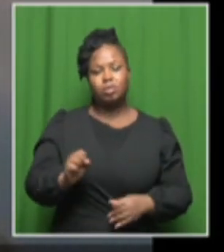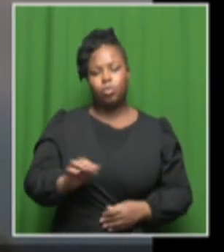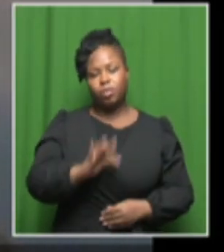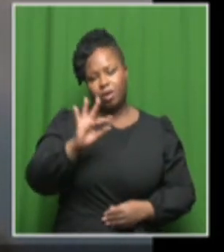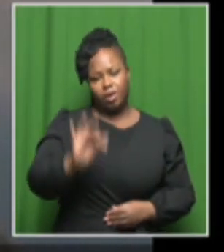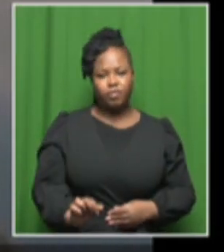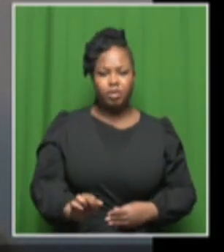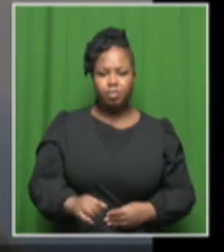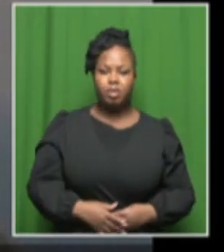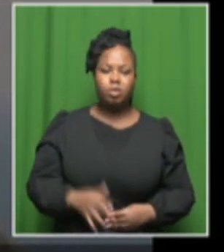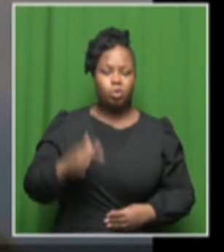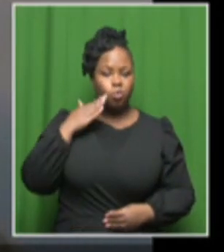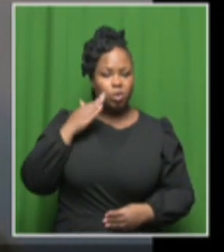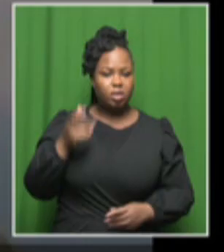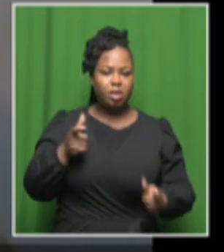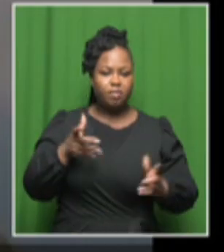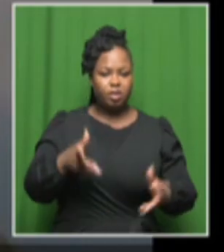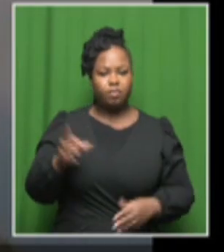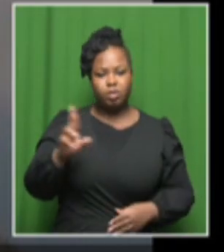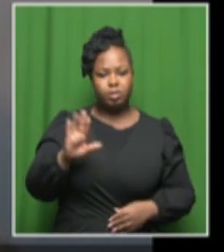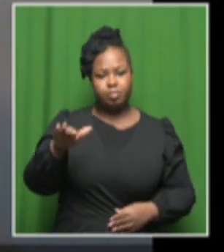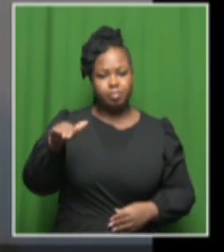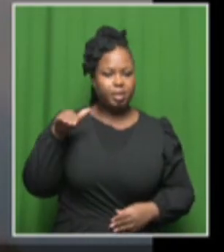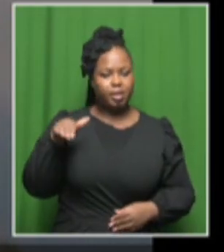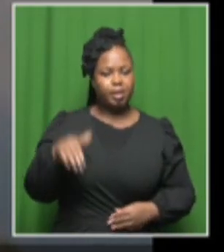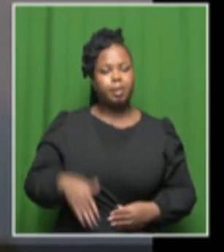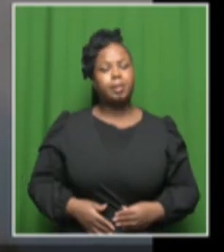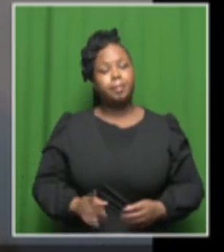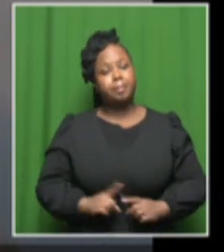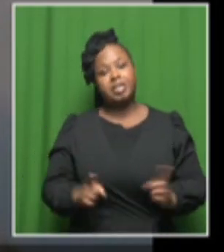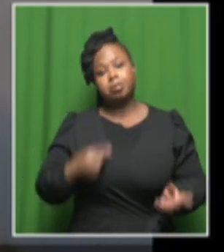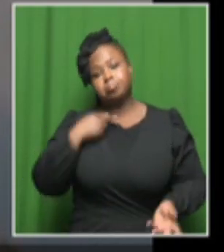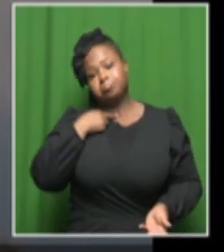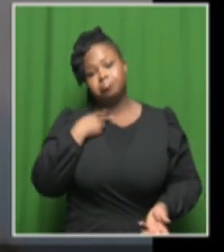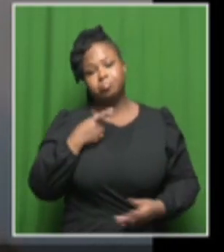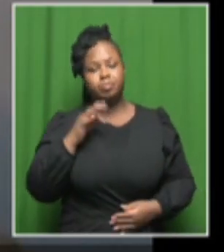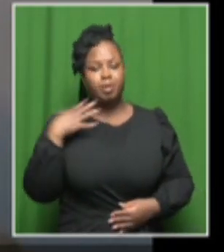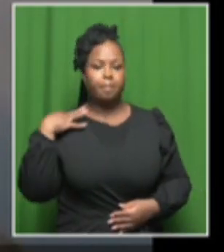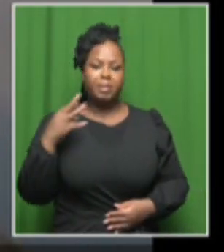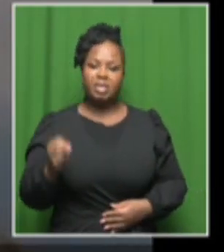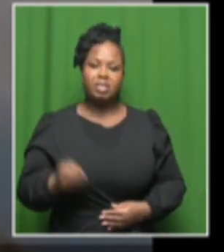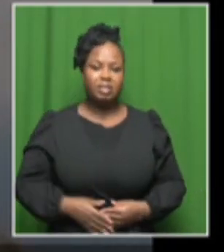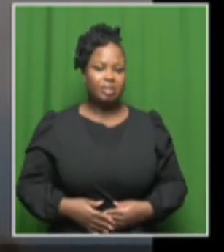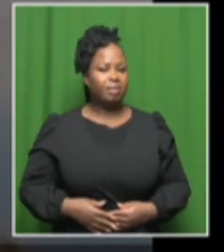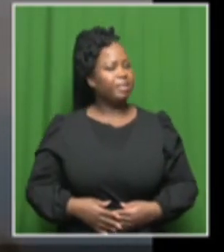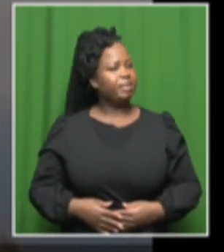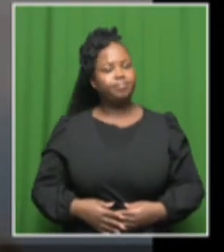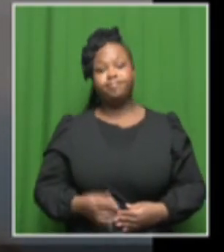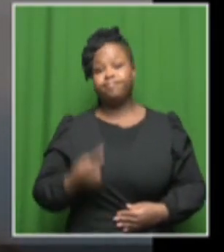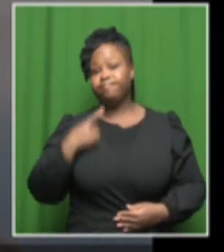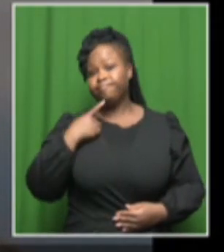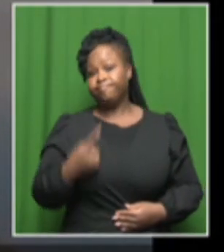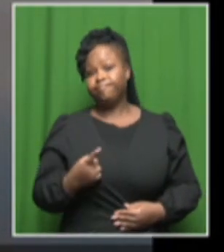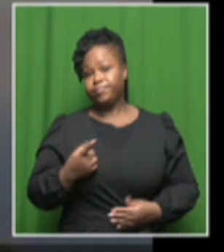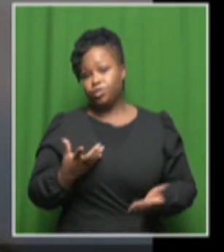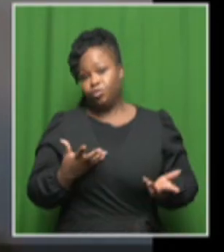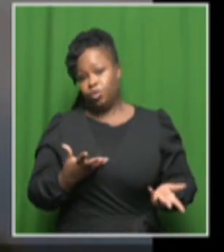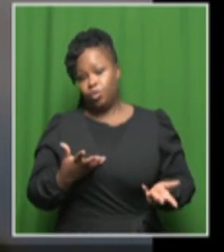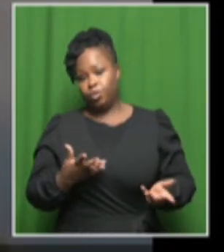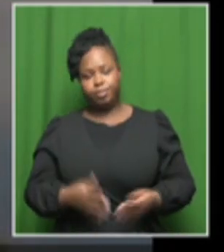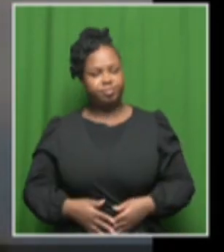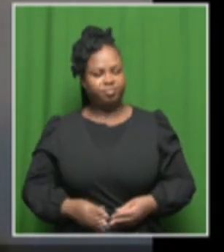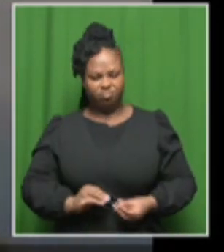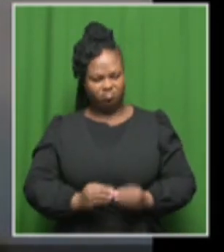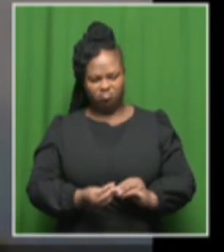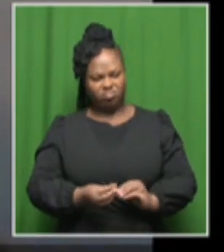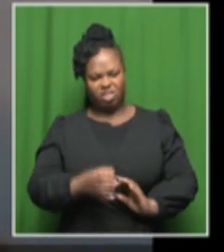Africa, even when he was the governor of the Reserve Bank. But unfortunately, when he became the minister, he said it himself that he will not